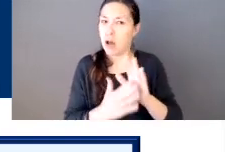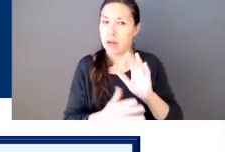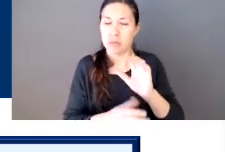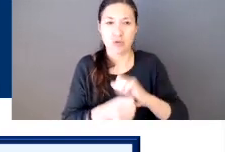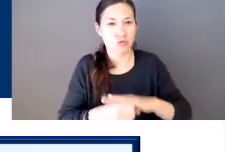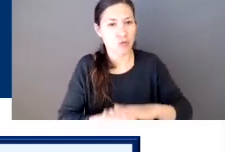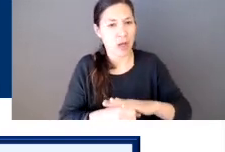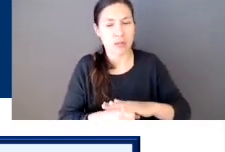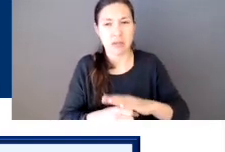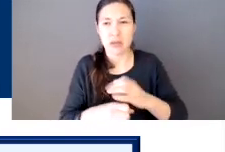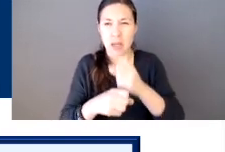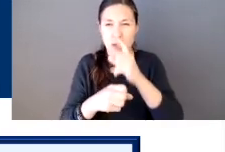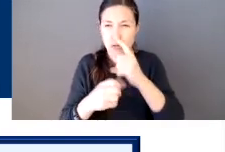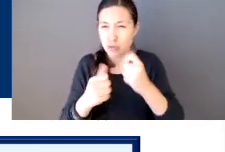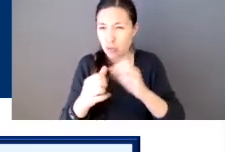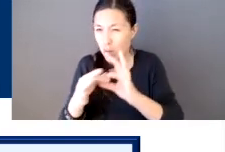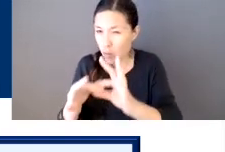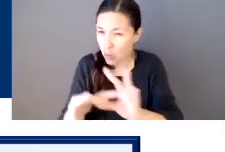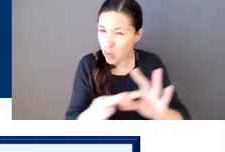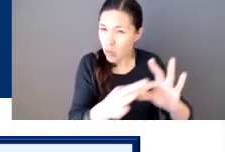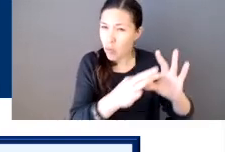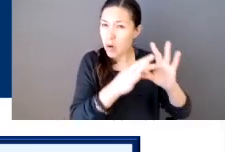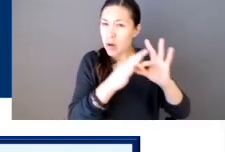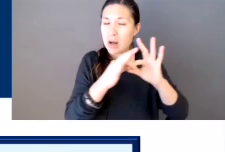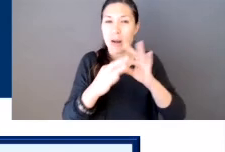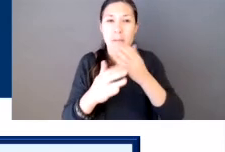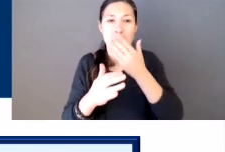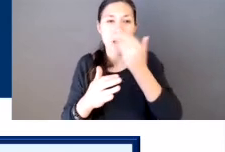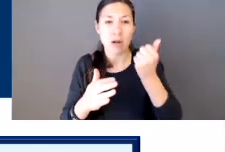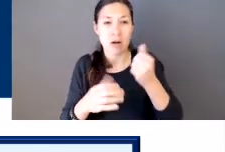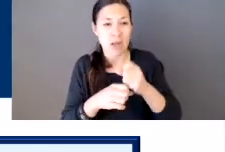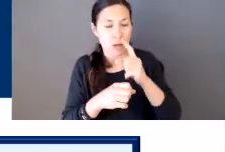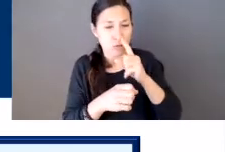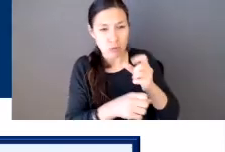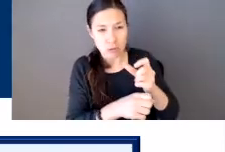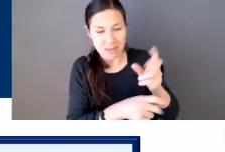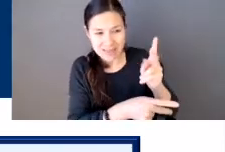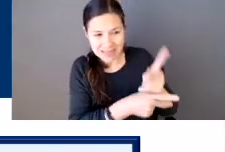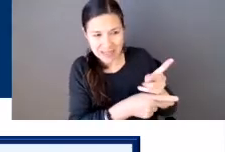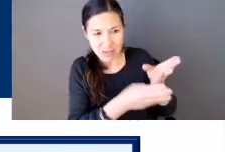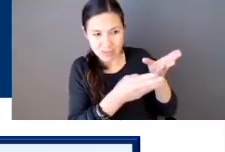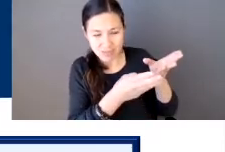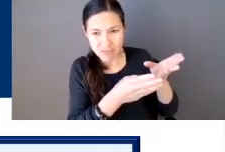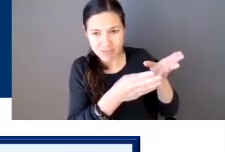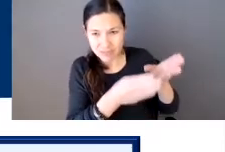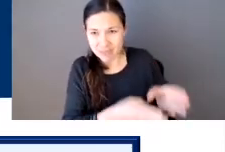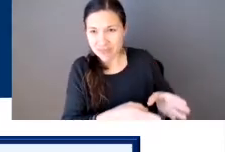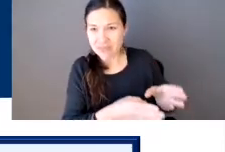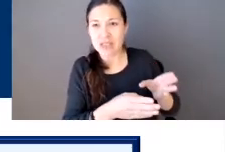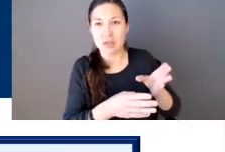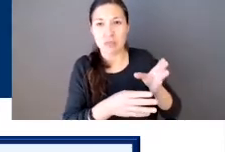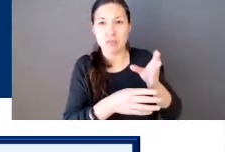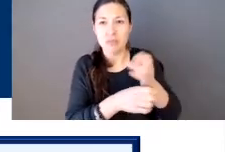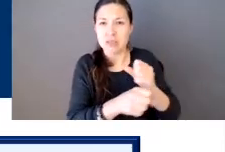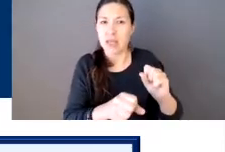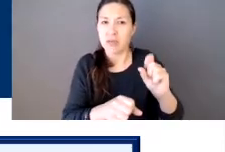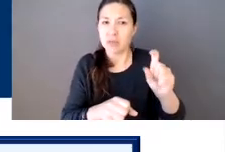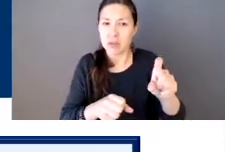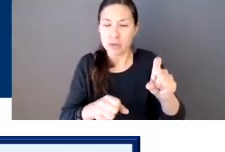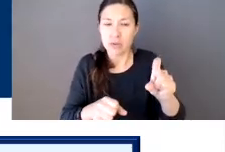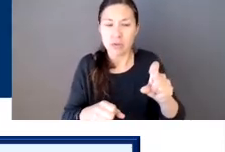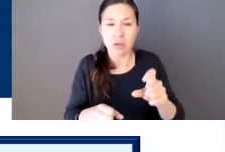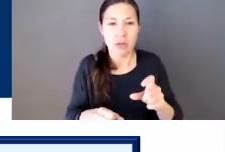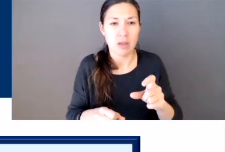make sure the elder is, you know, at the forefront and safe, and putting in everything we can put in as a team without, you